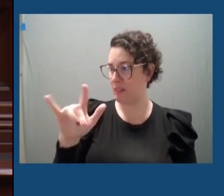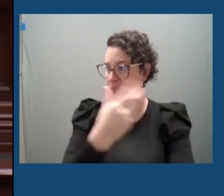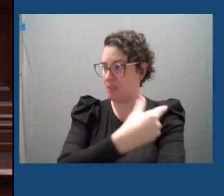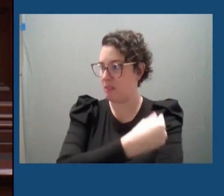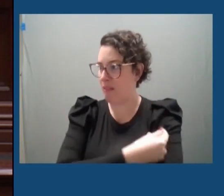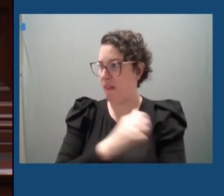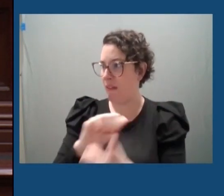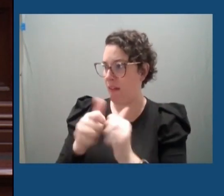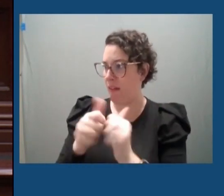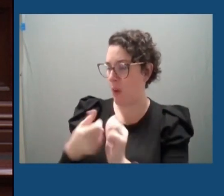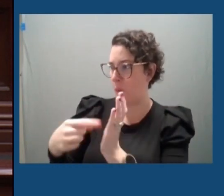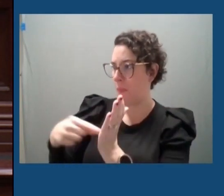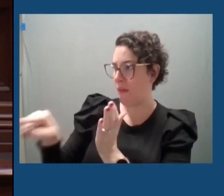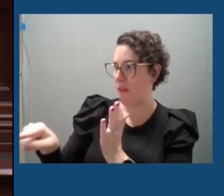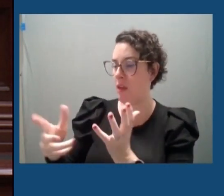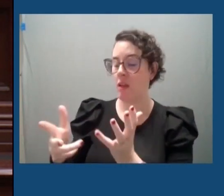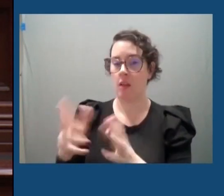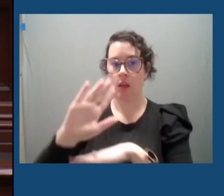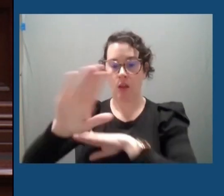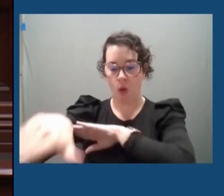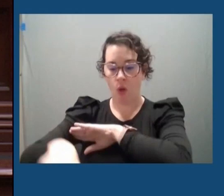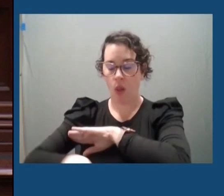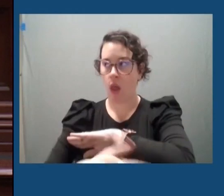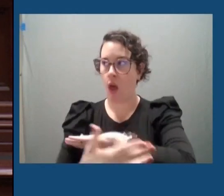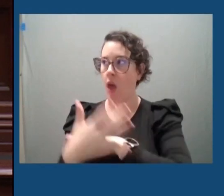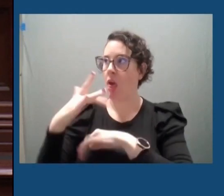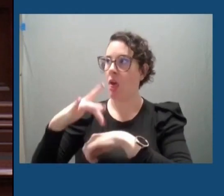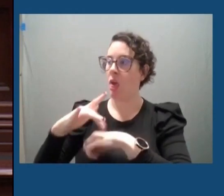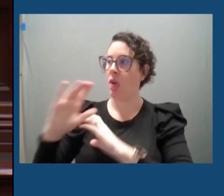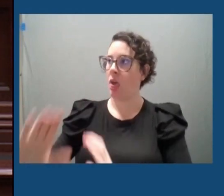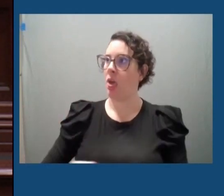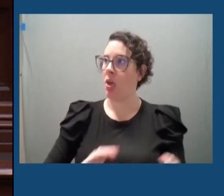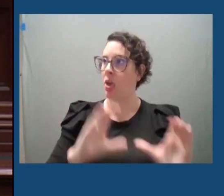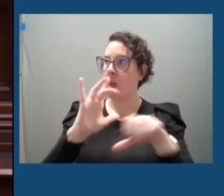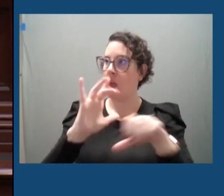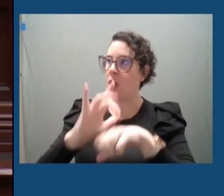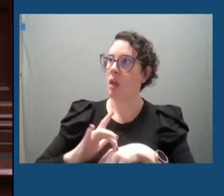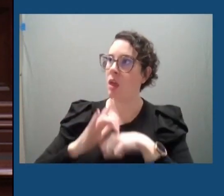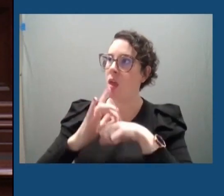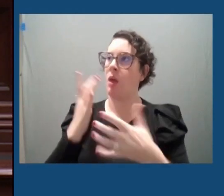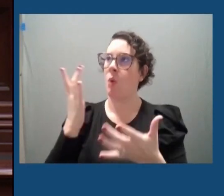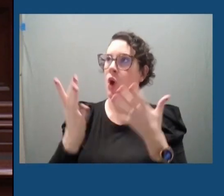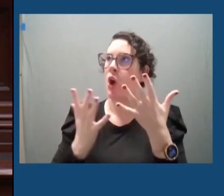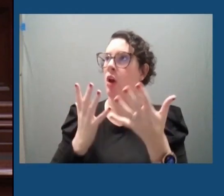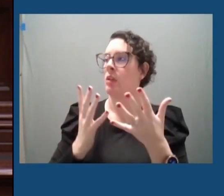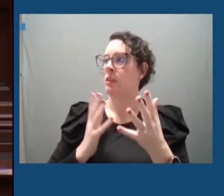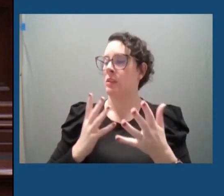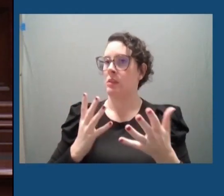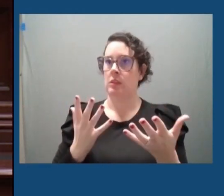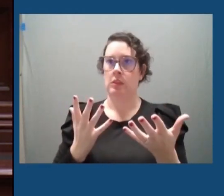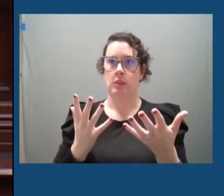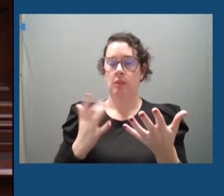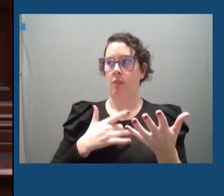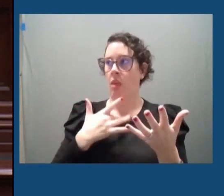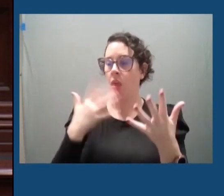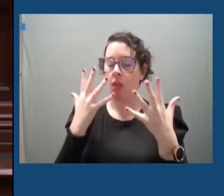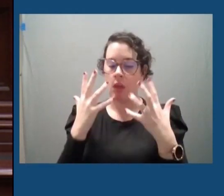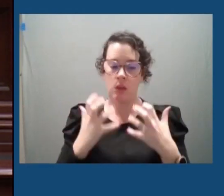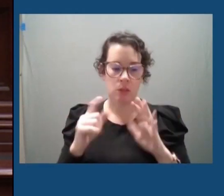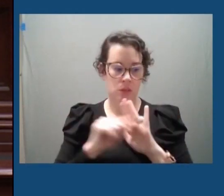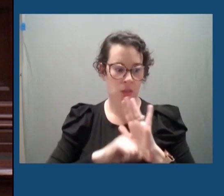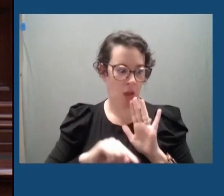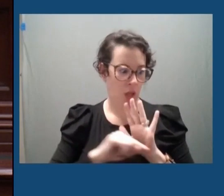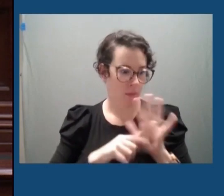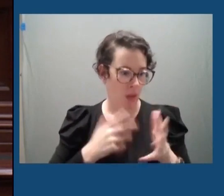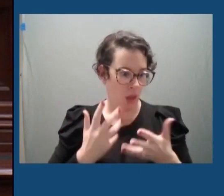Those nights of worry can be so long, so dark. And I know